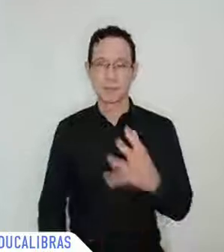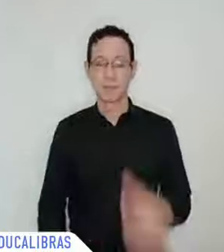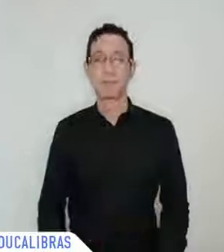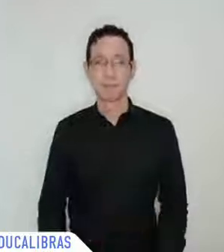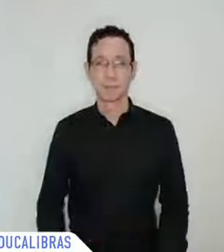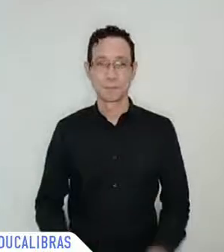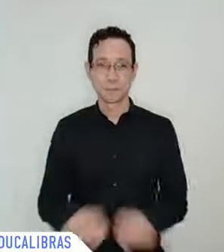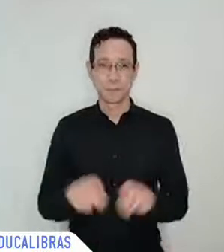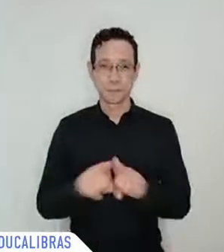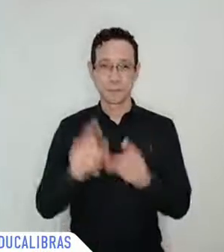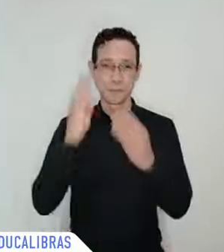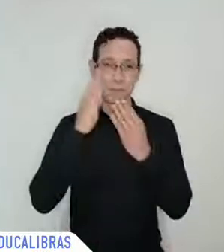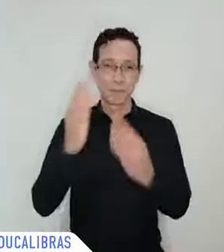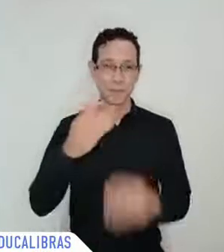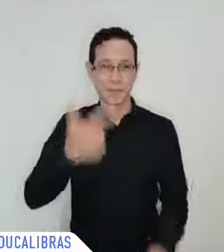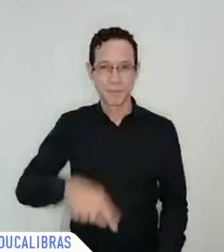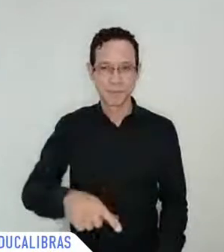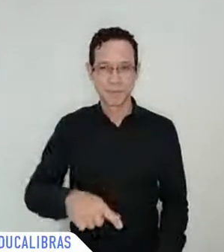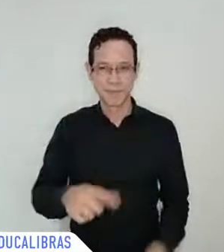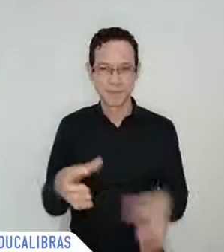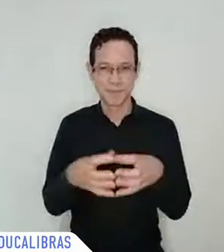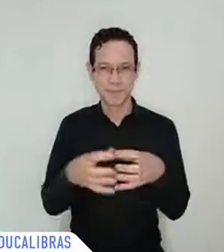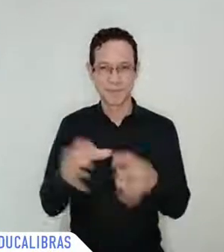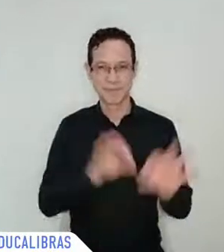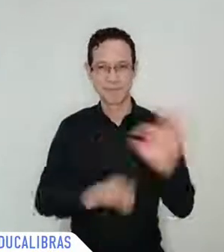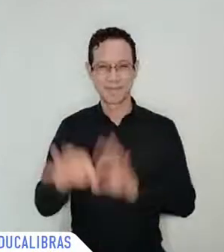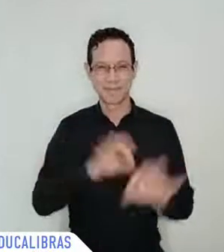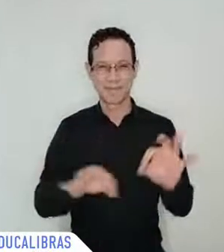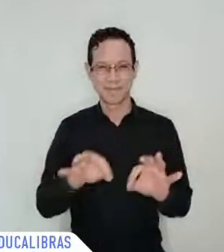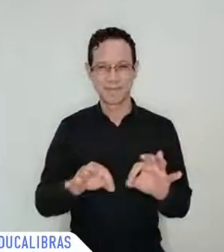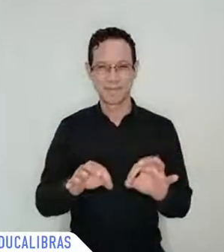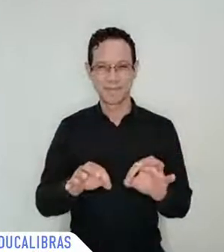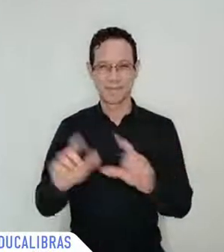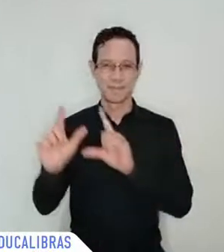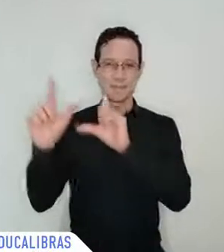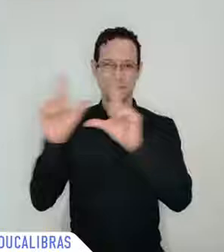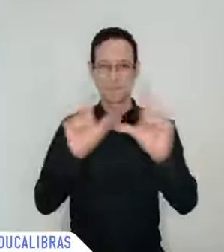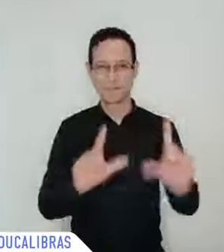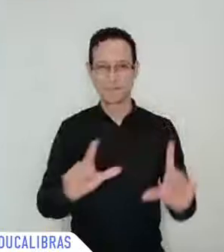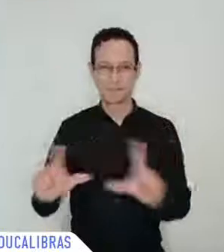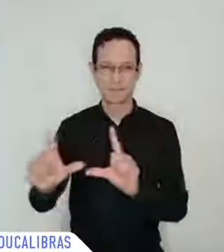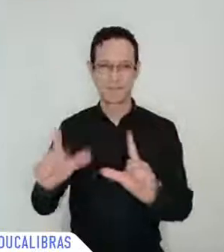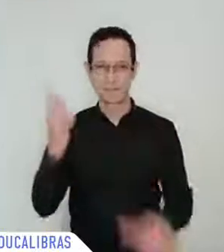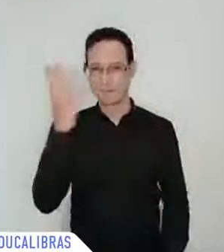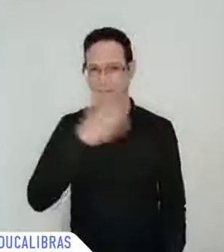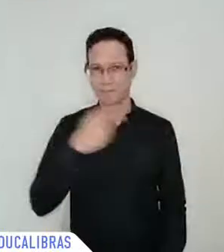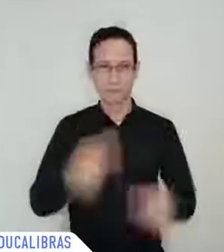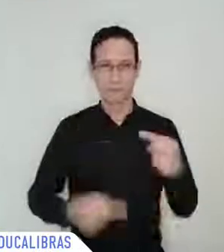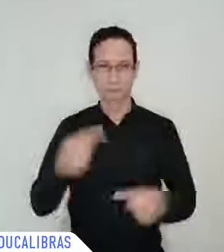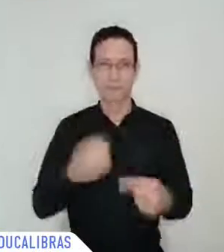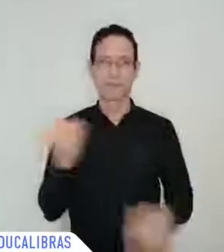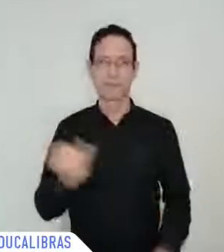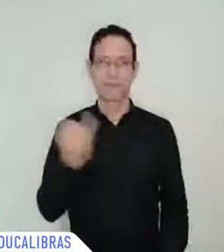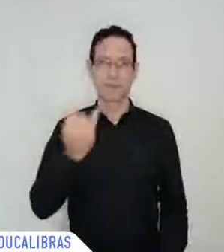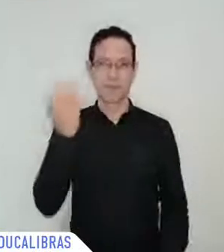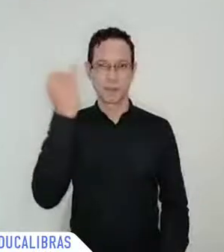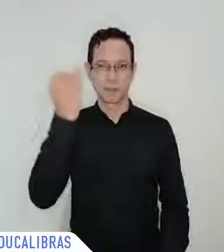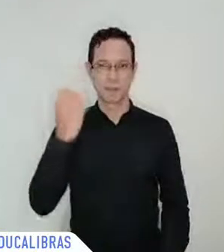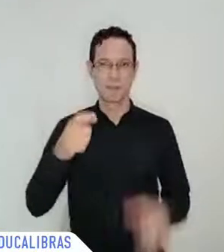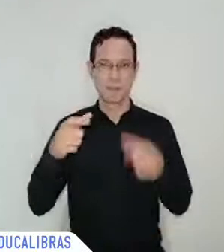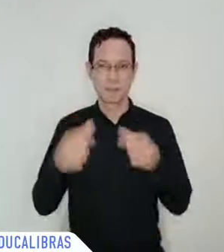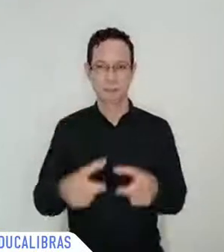this would be a book that I would recommend regarding this topic. I once again want to thank